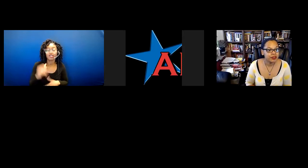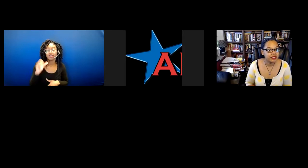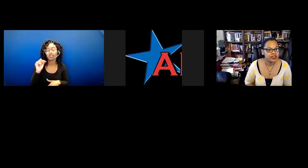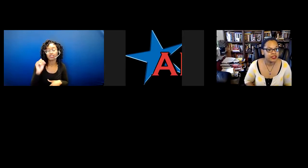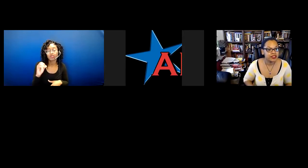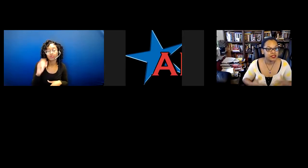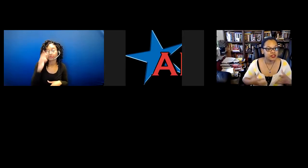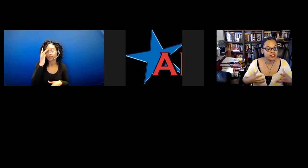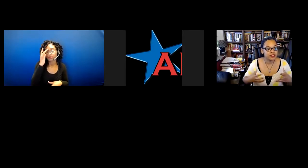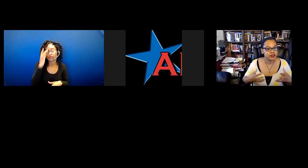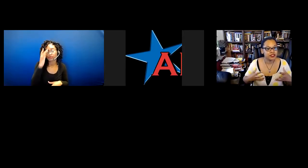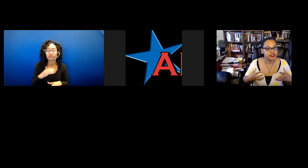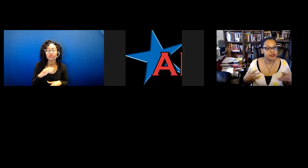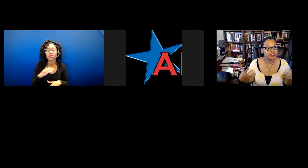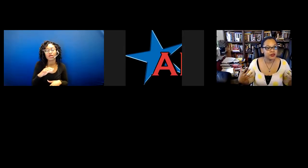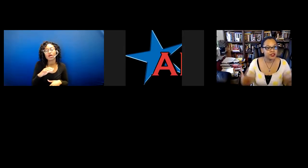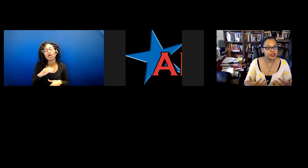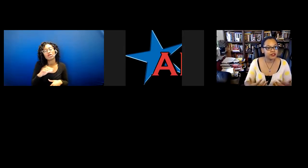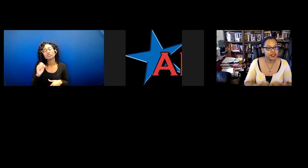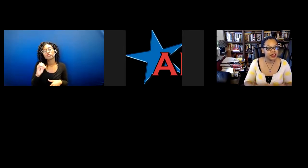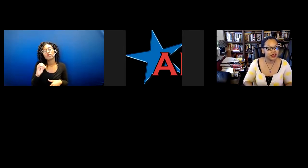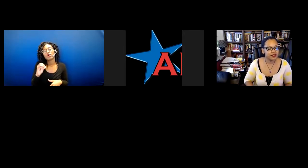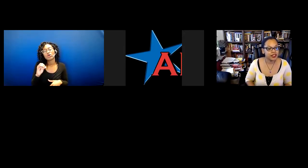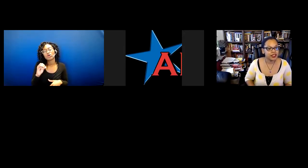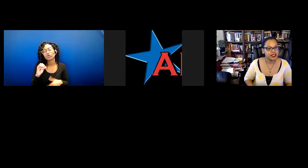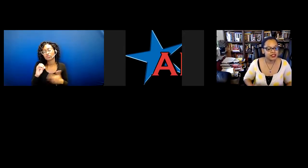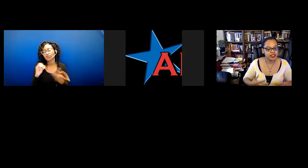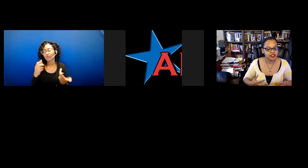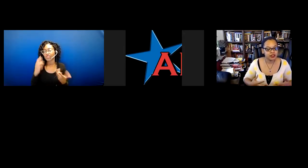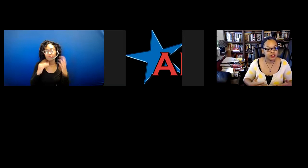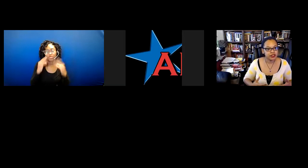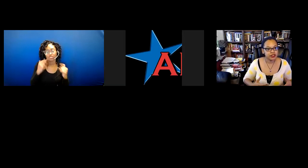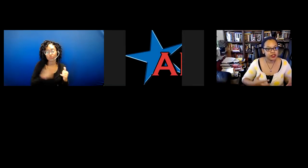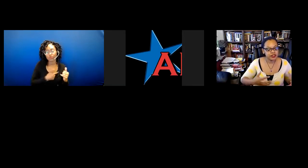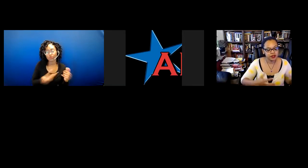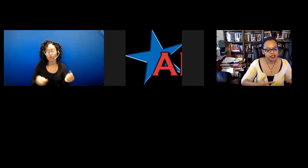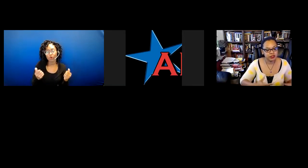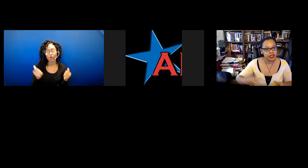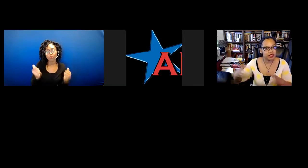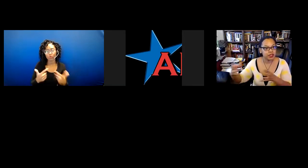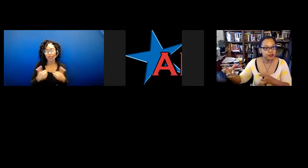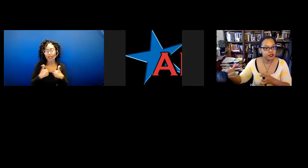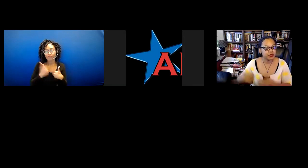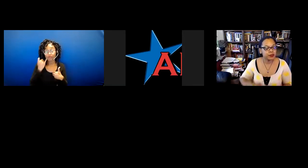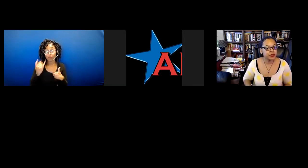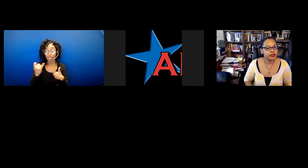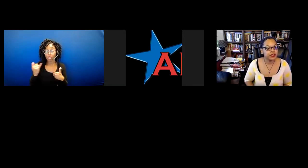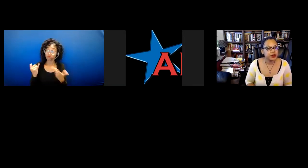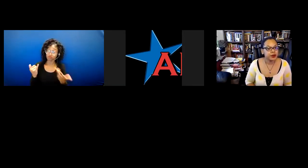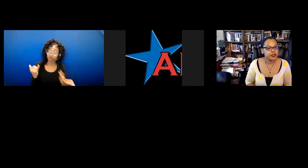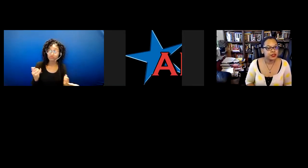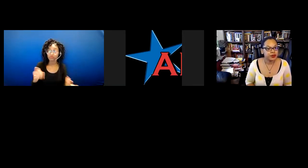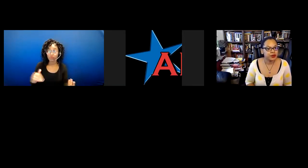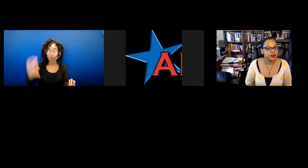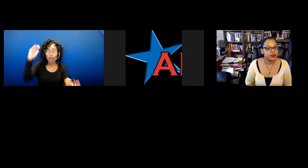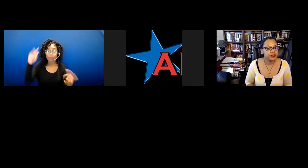to the sort of experience that a lot of us have is as you're, as we're coming up into this world, we